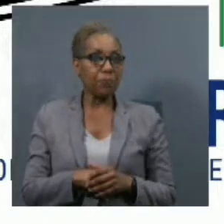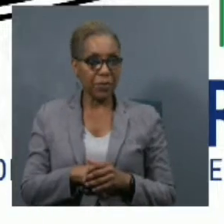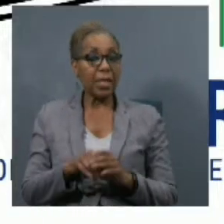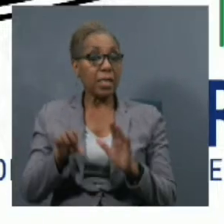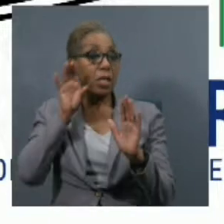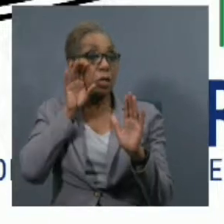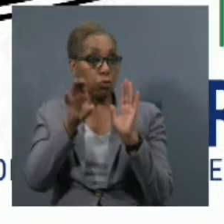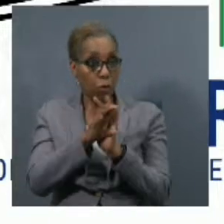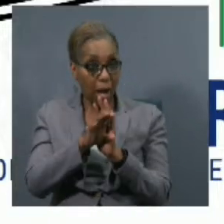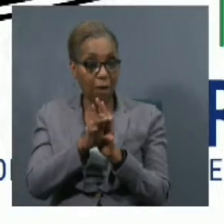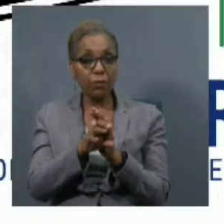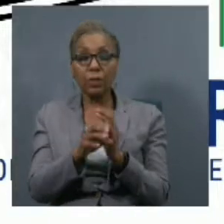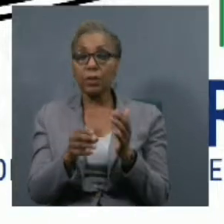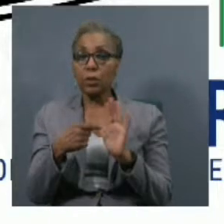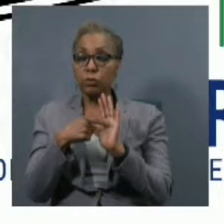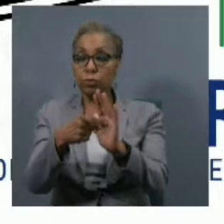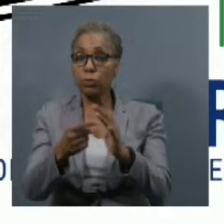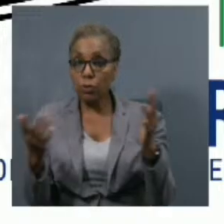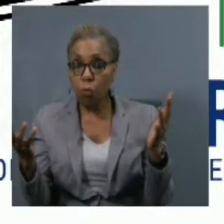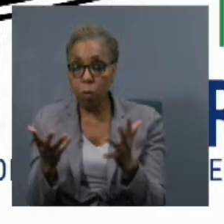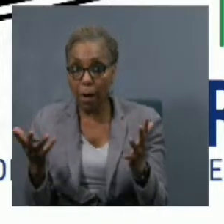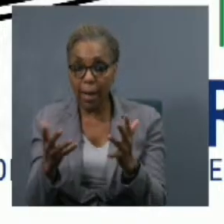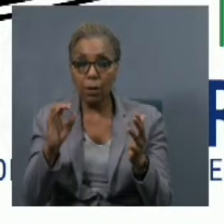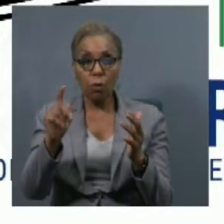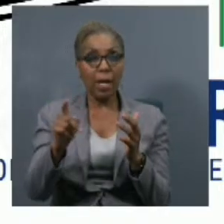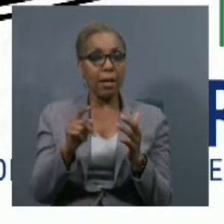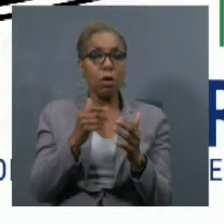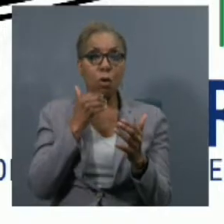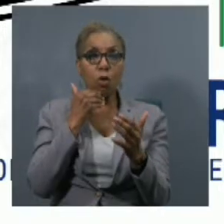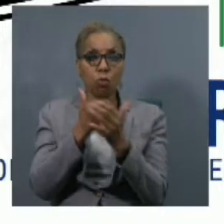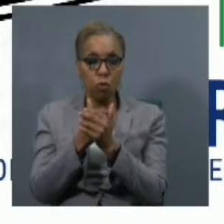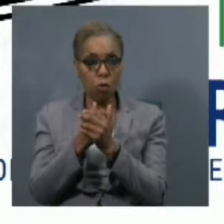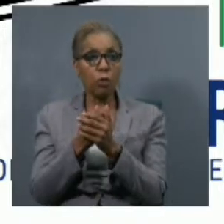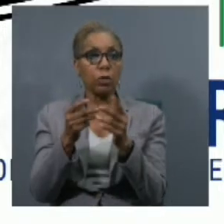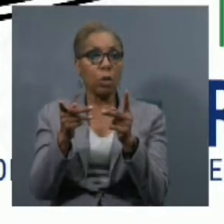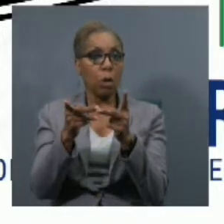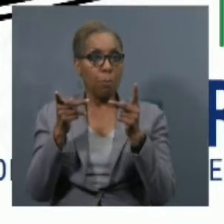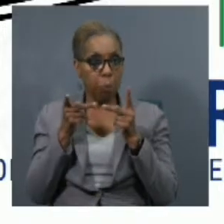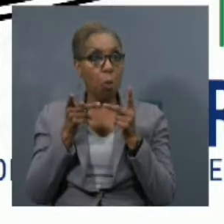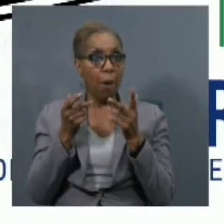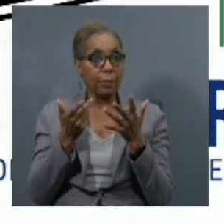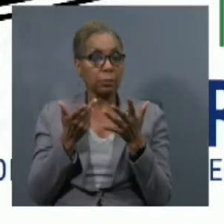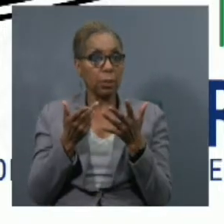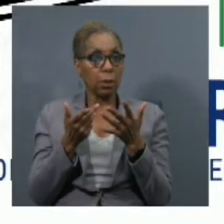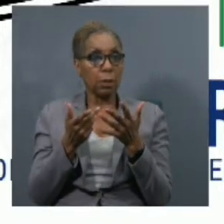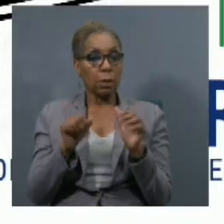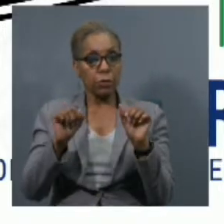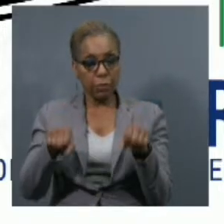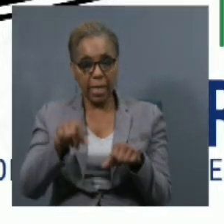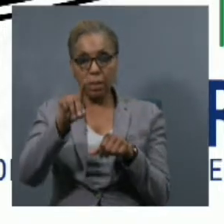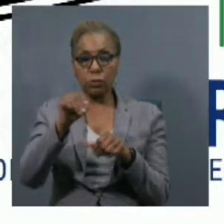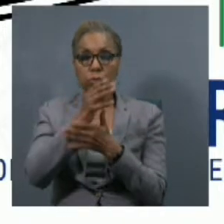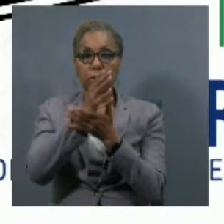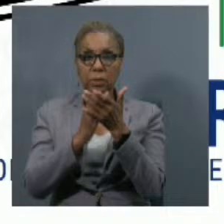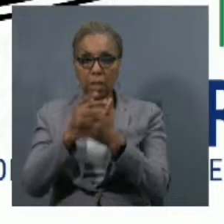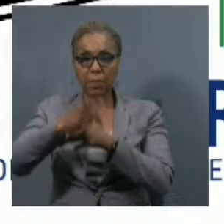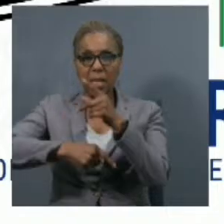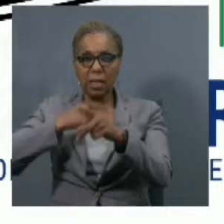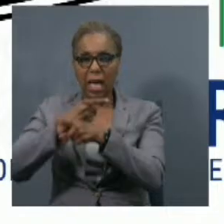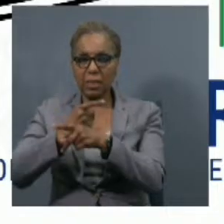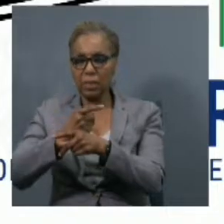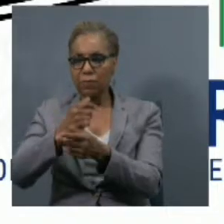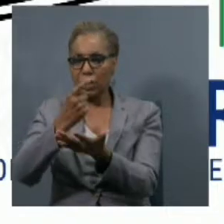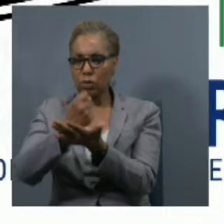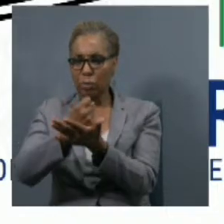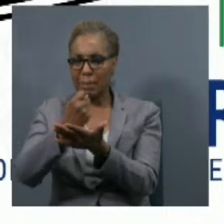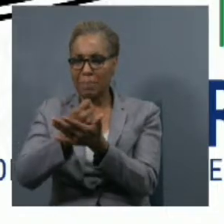graph is trying to show you is there's a good point where you can actually do some kind of treatment to the surface